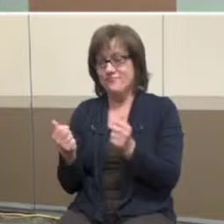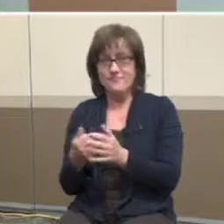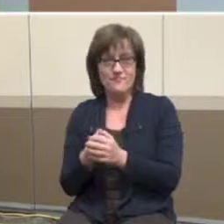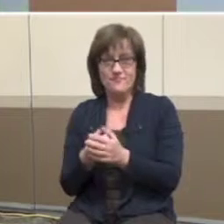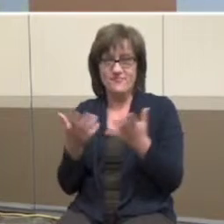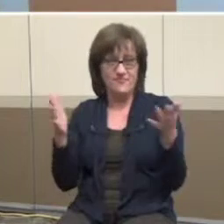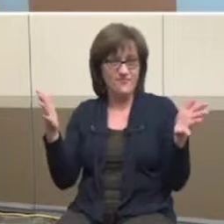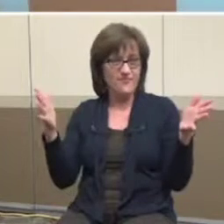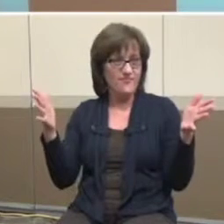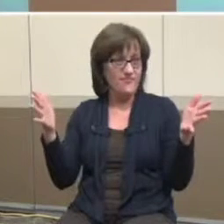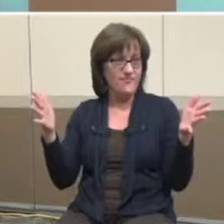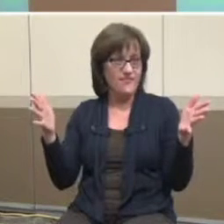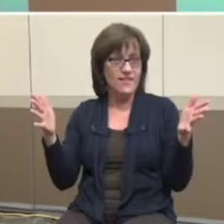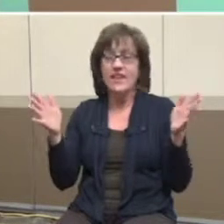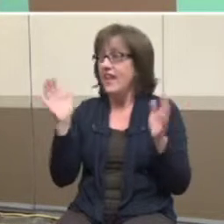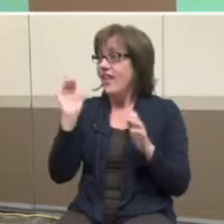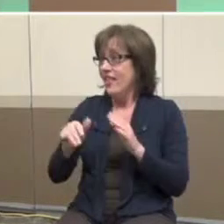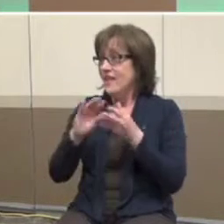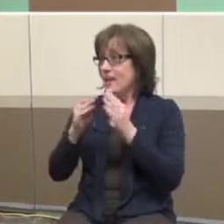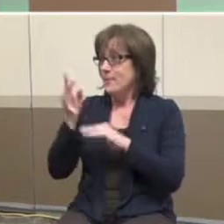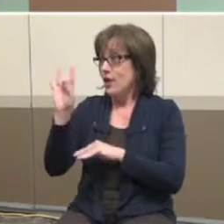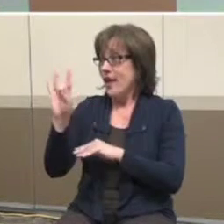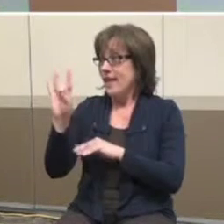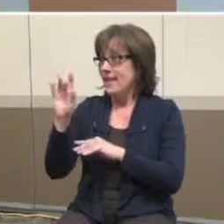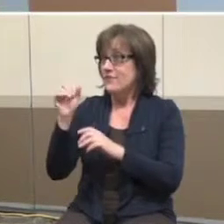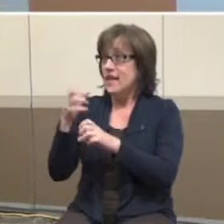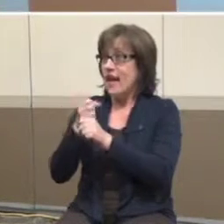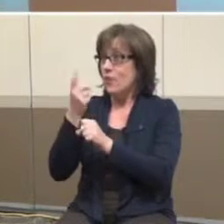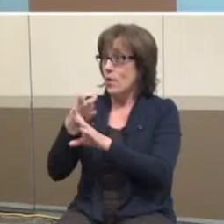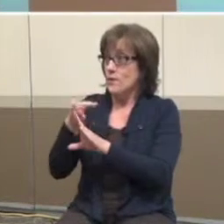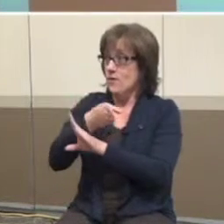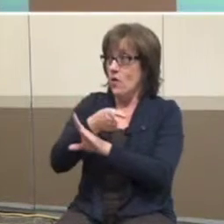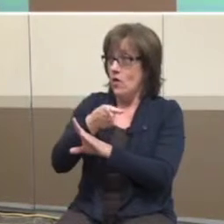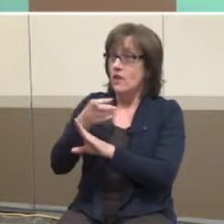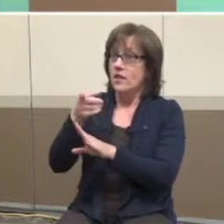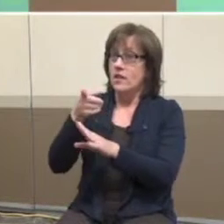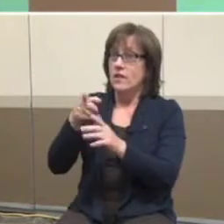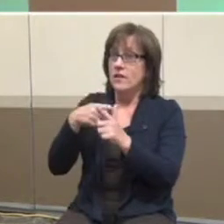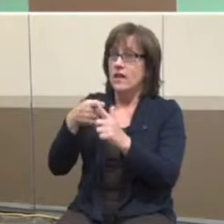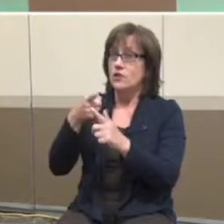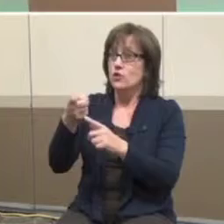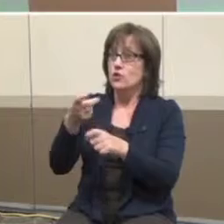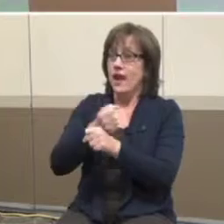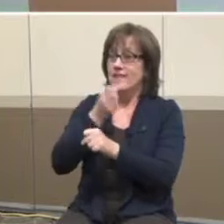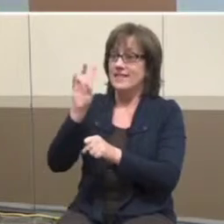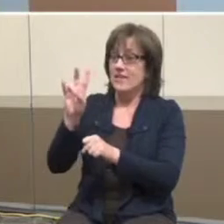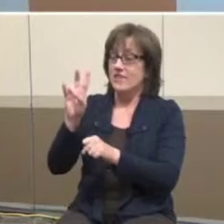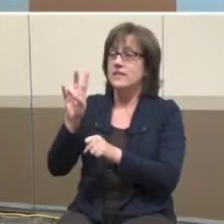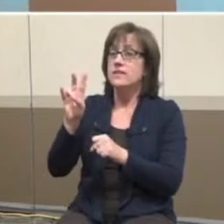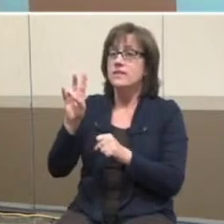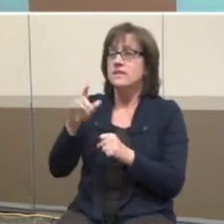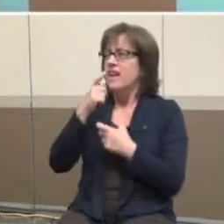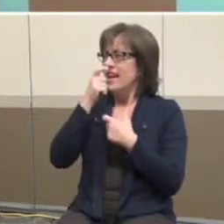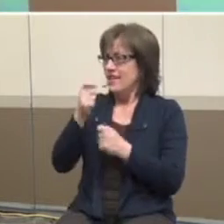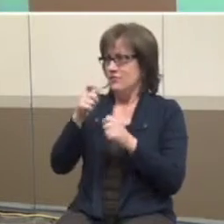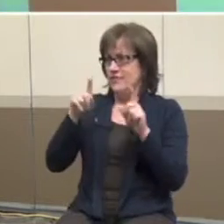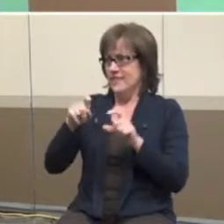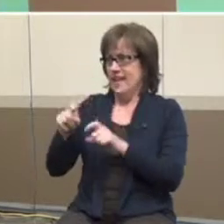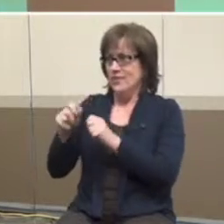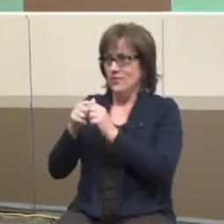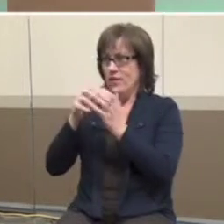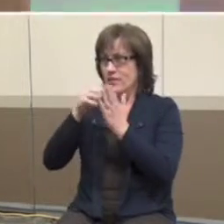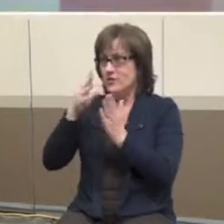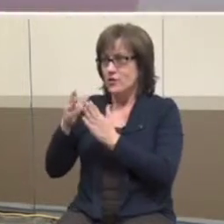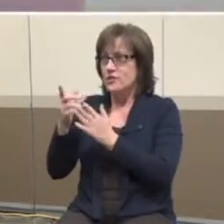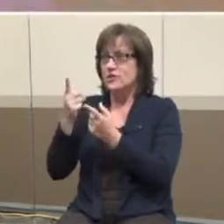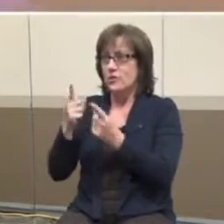Are we pretty much done? That was number 8. If you got the one before it, that would be number 7. This is an interesting test with the students. When